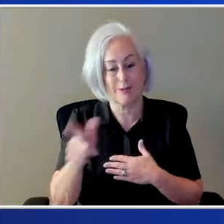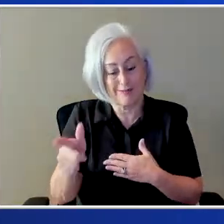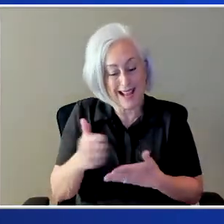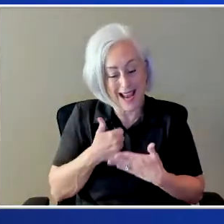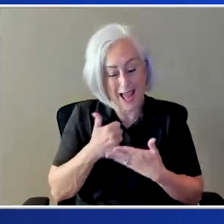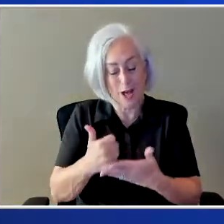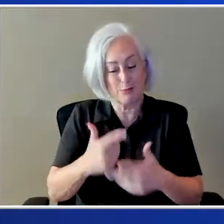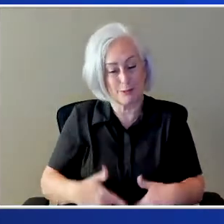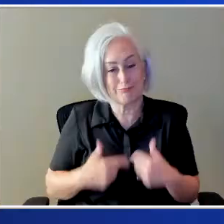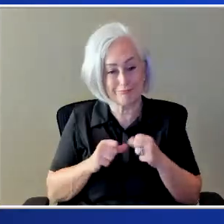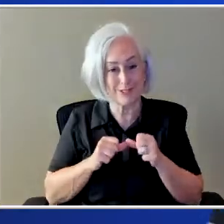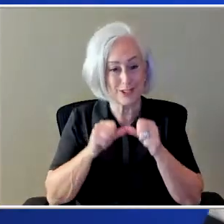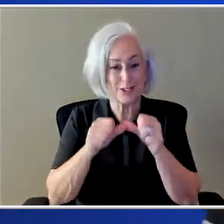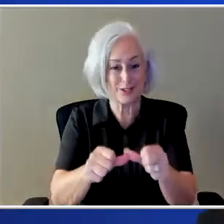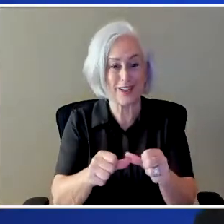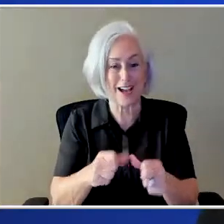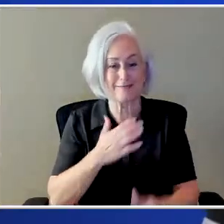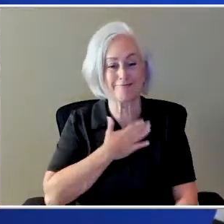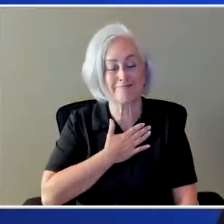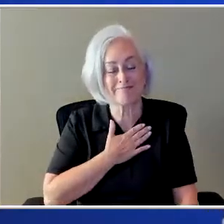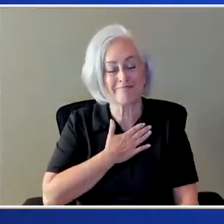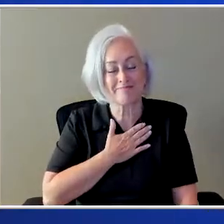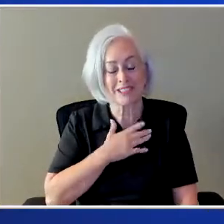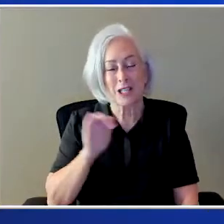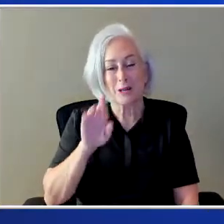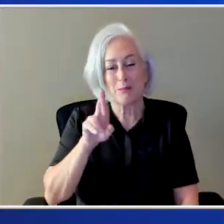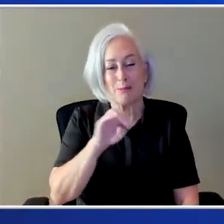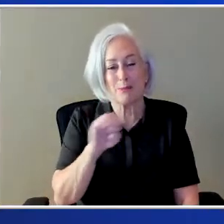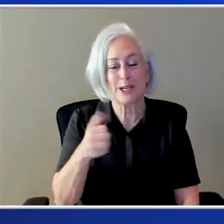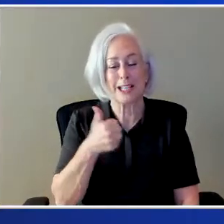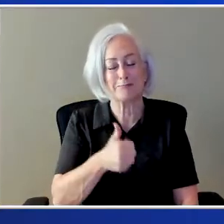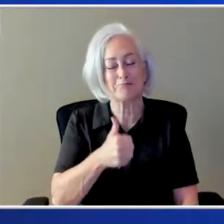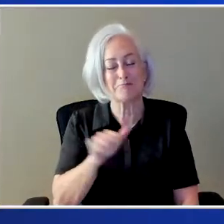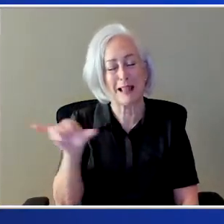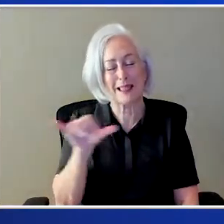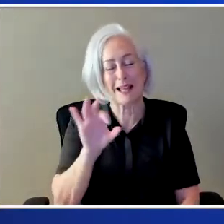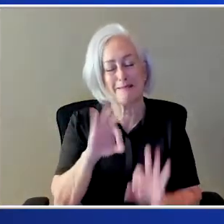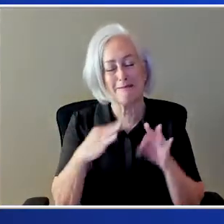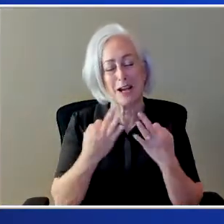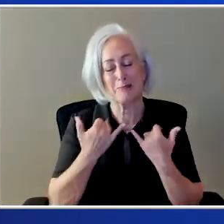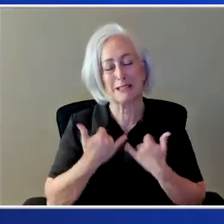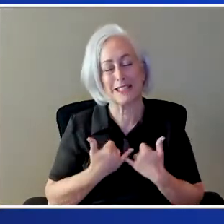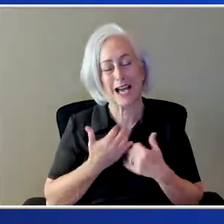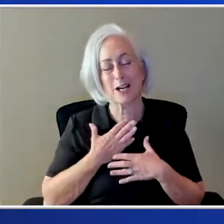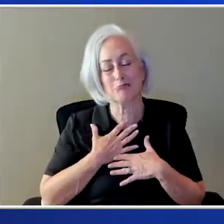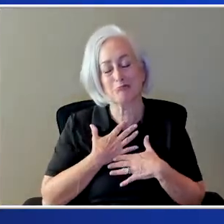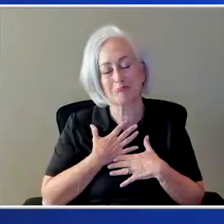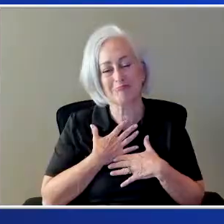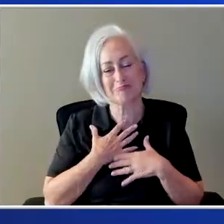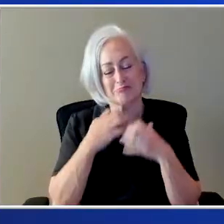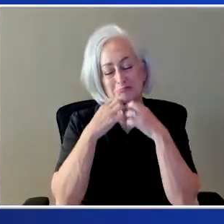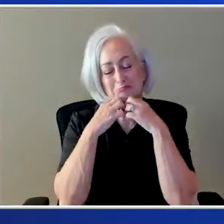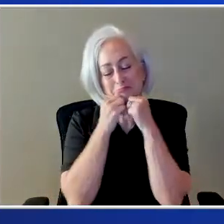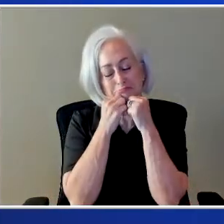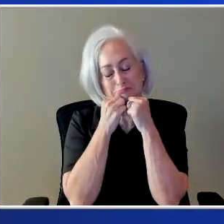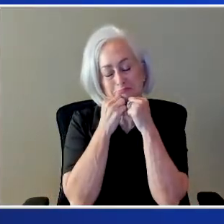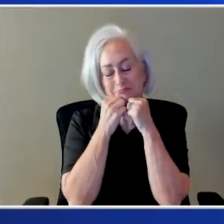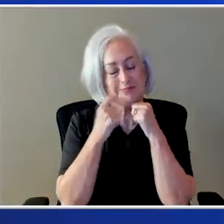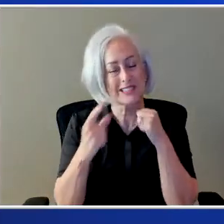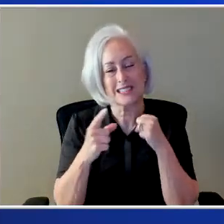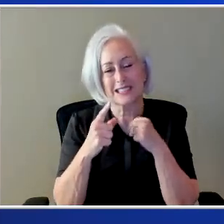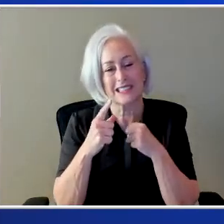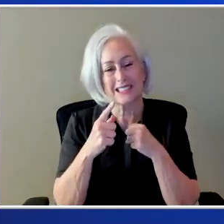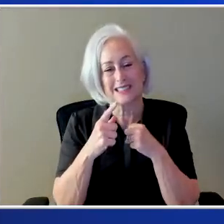mean, and Bree is family now. She has absolutely become part of our family,